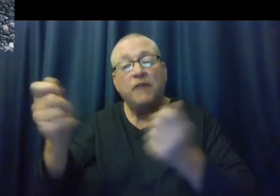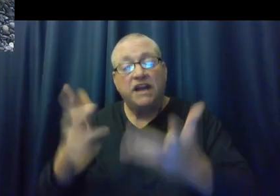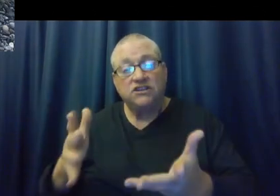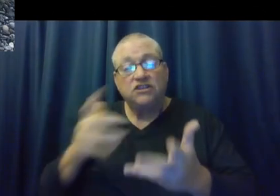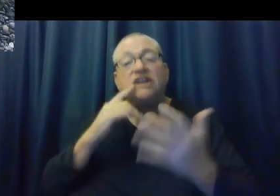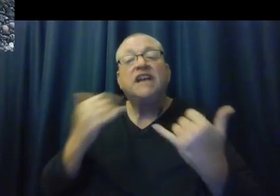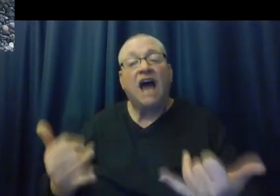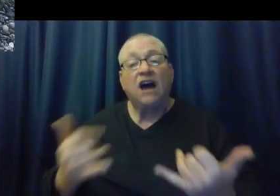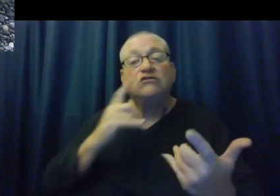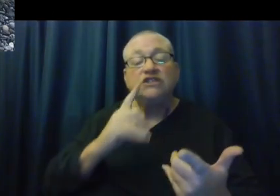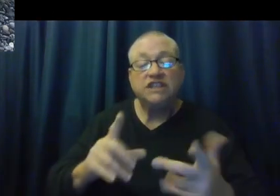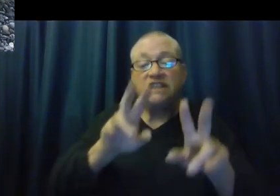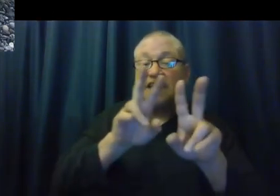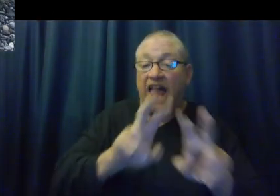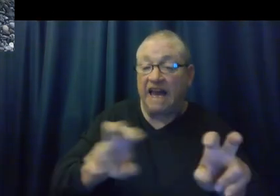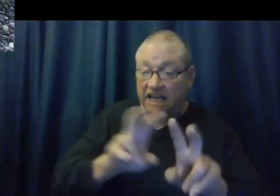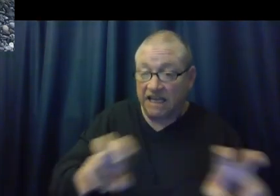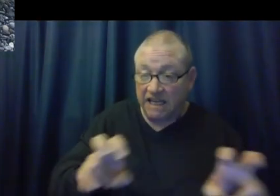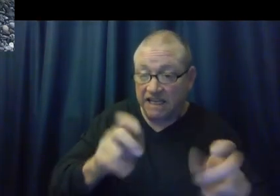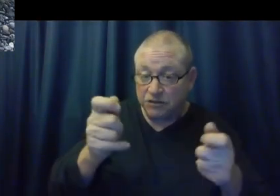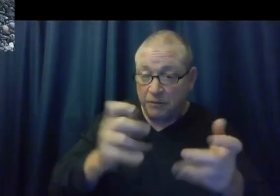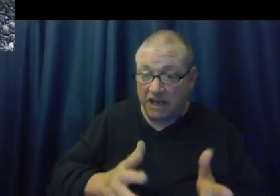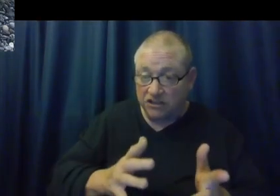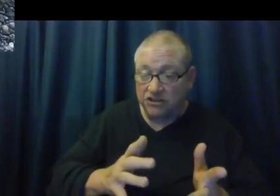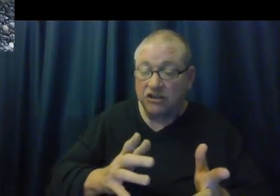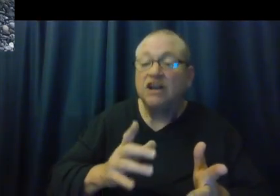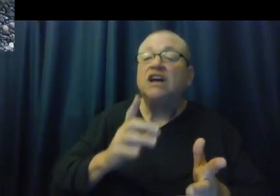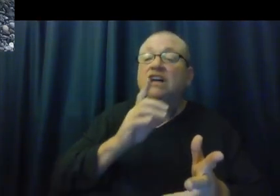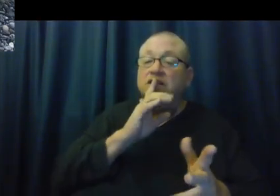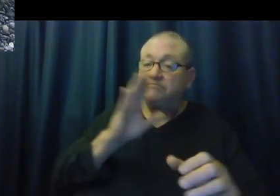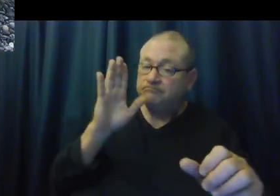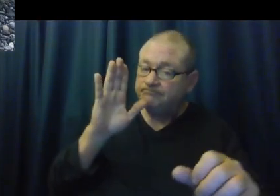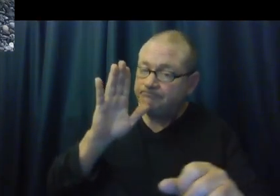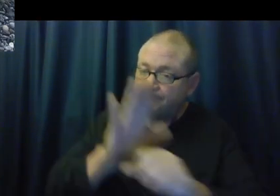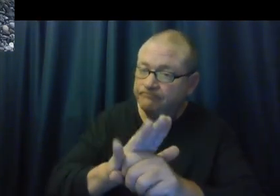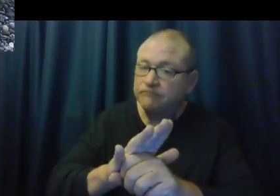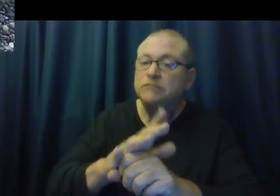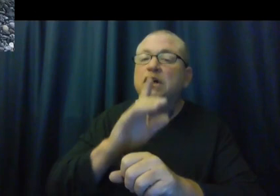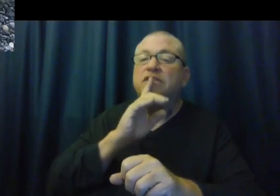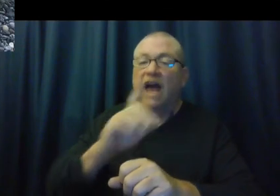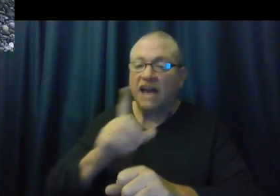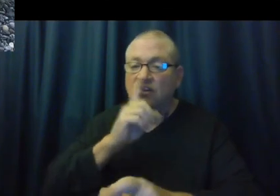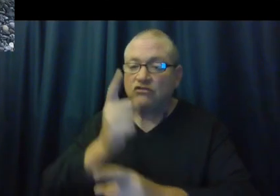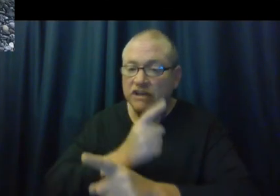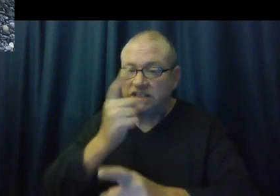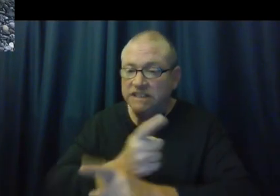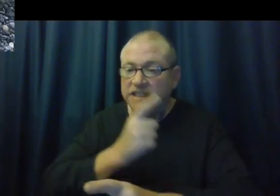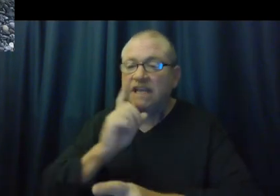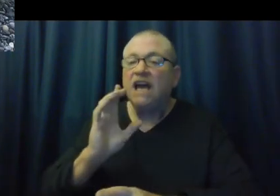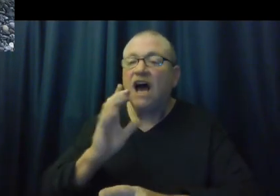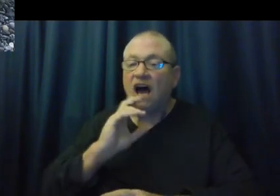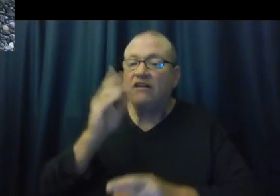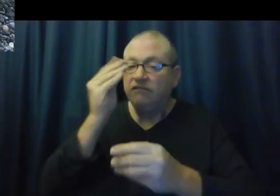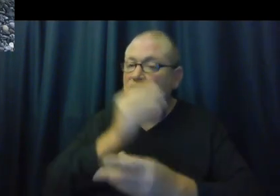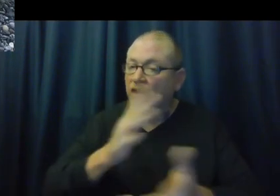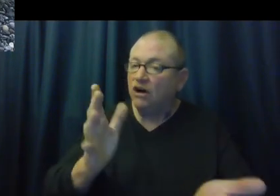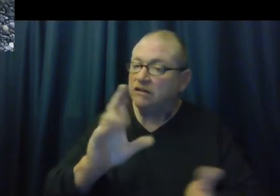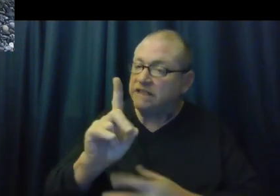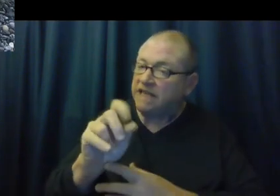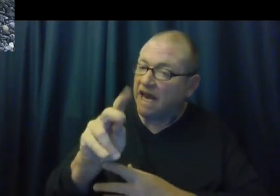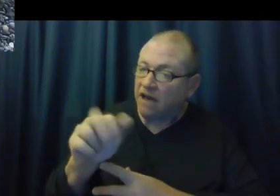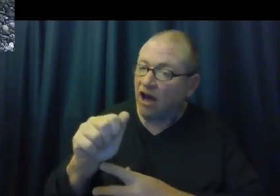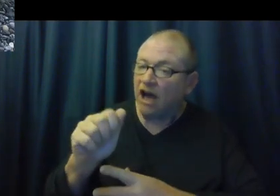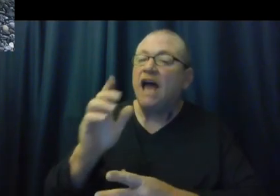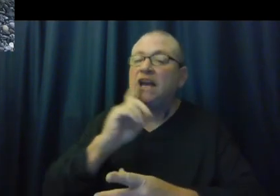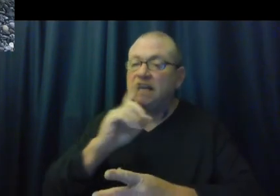recently moved into the role of senior HR analytics manager. She is committed to ensuring the accuracy of HR data and, in turn,